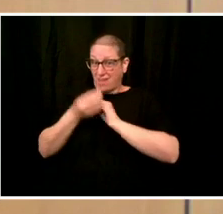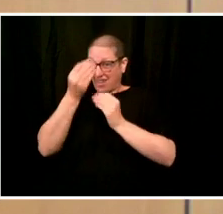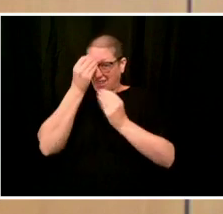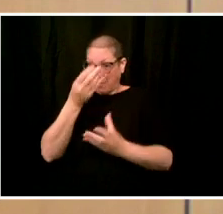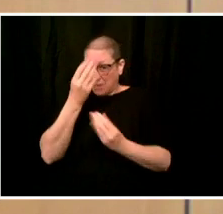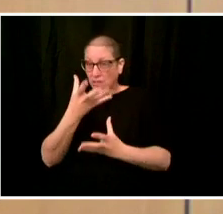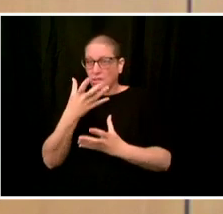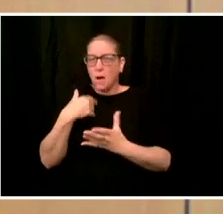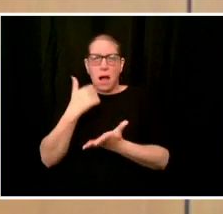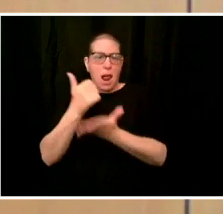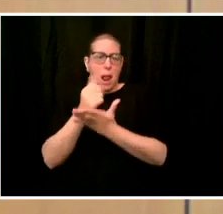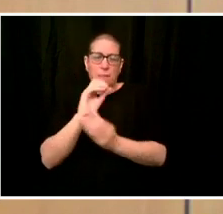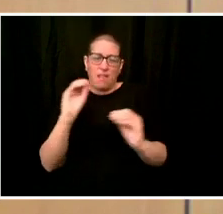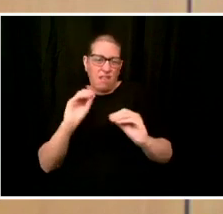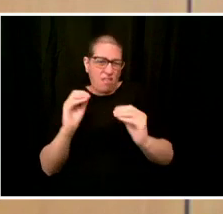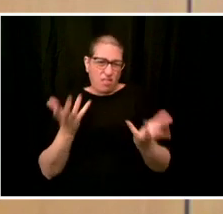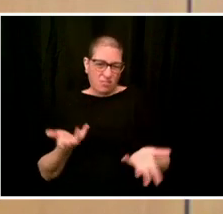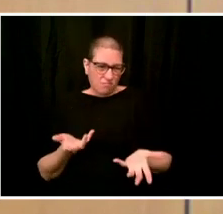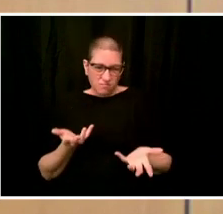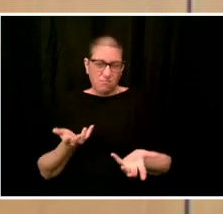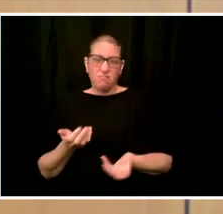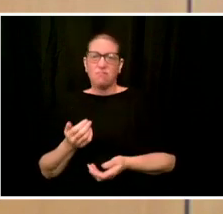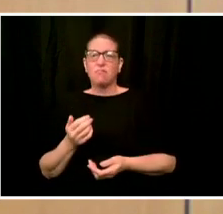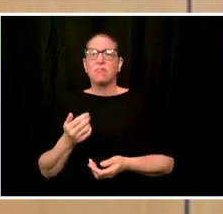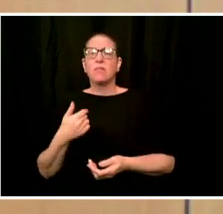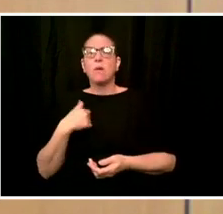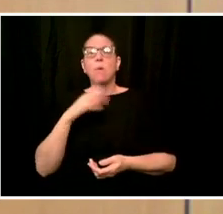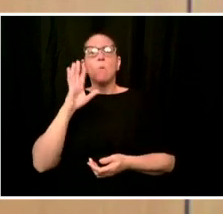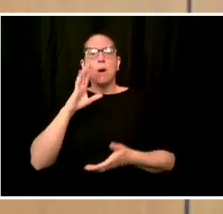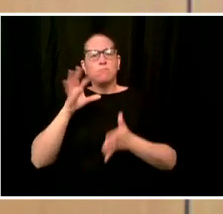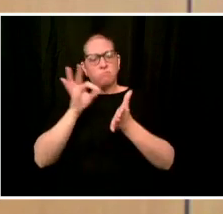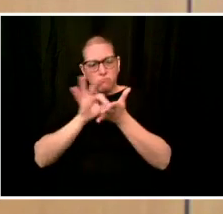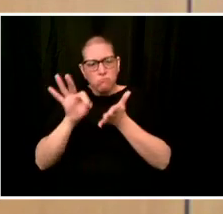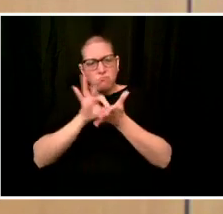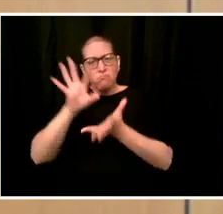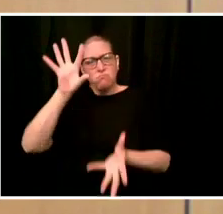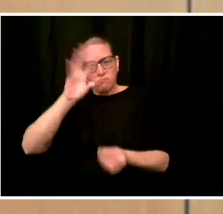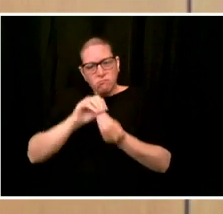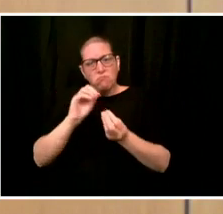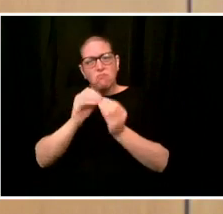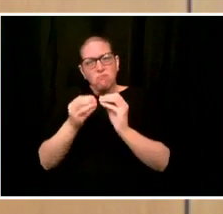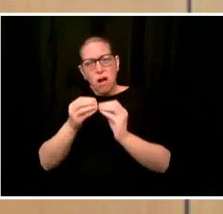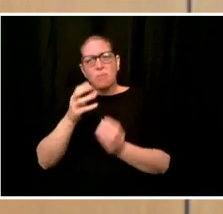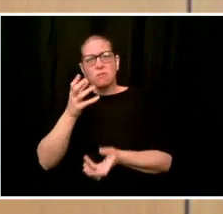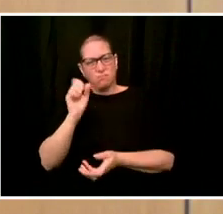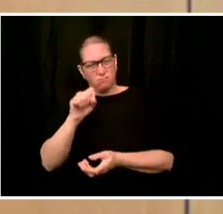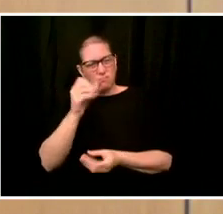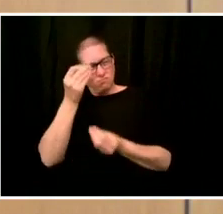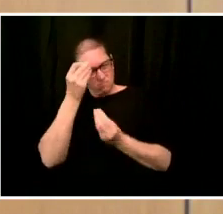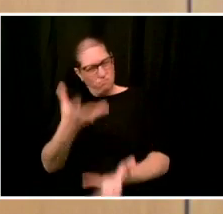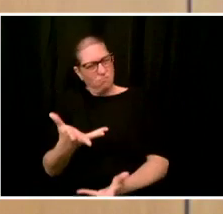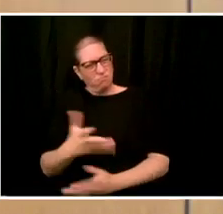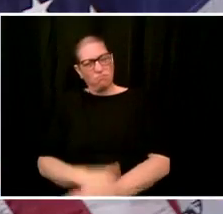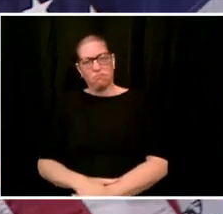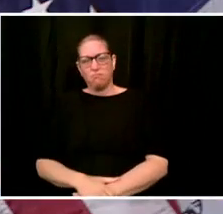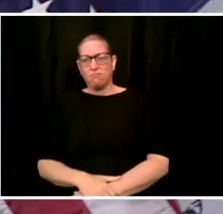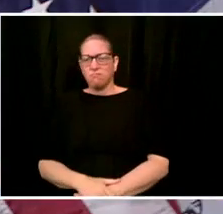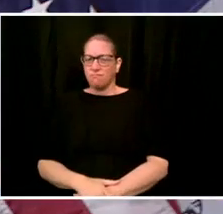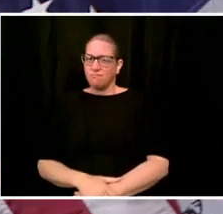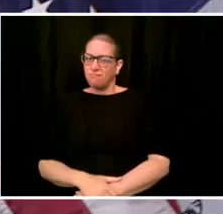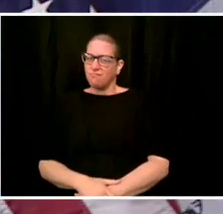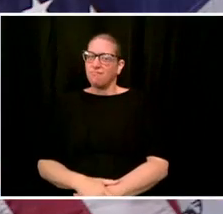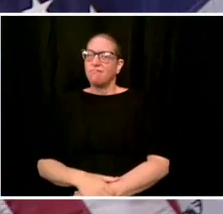committed to ensuring that we count every single New Yorker in this public health emergency. Thank you. Commissioner